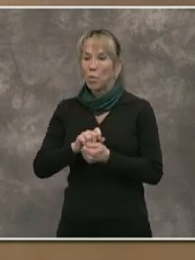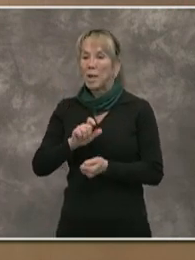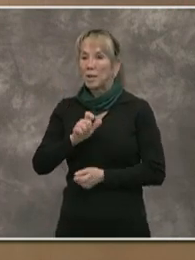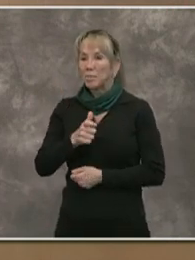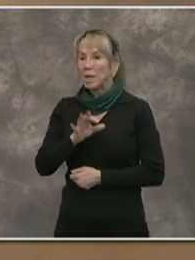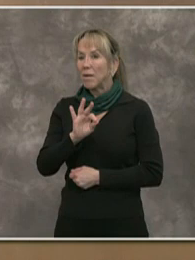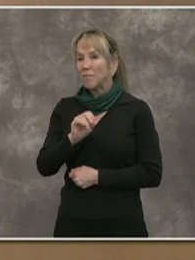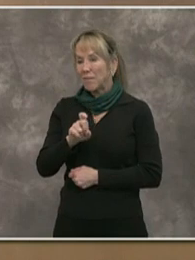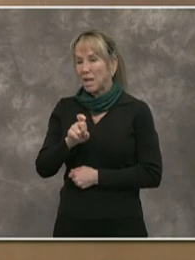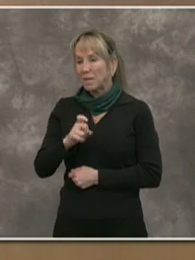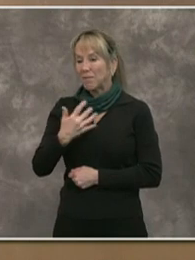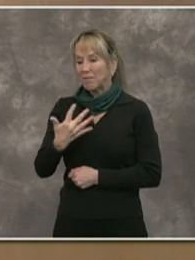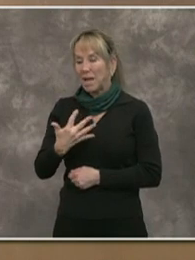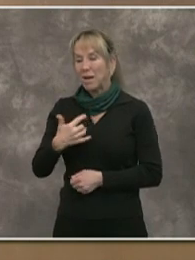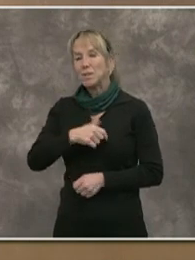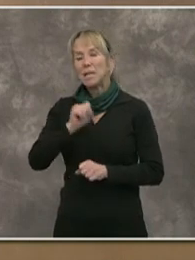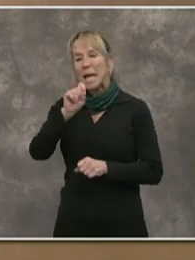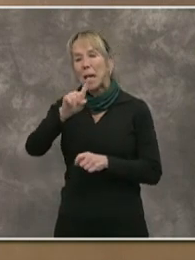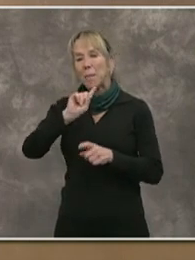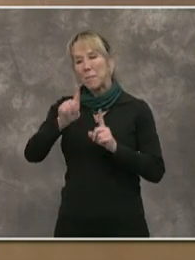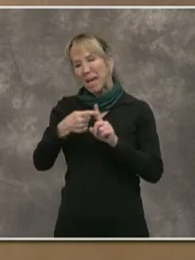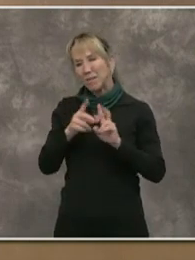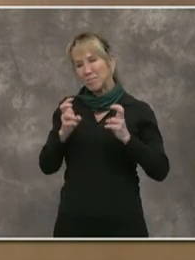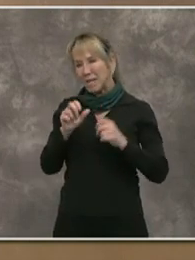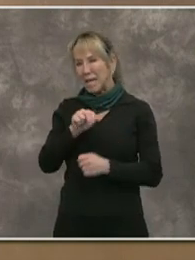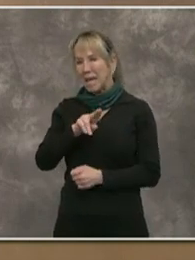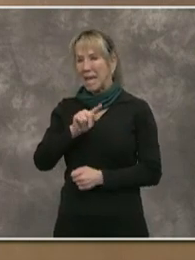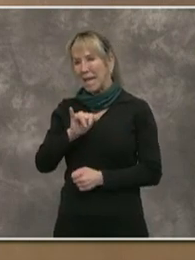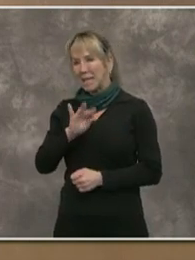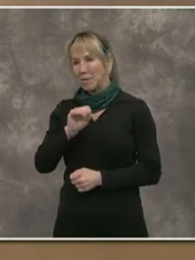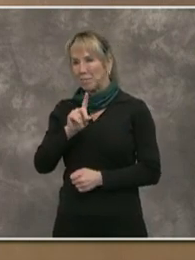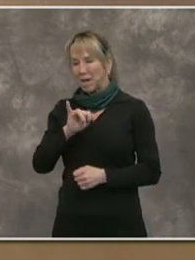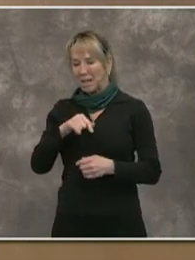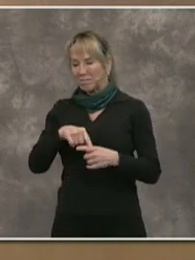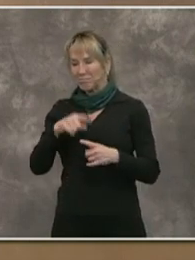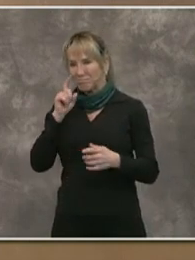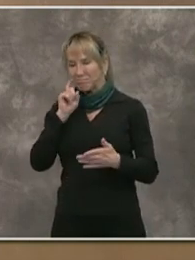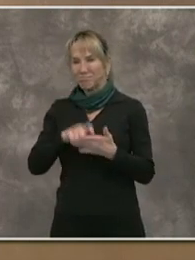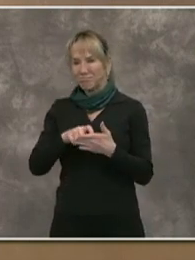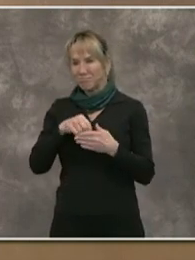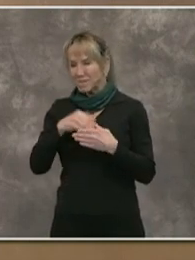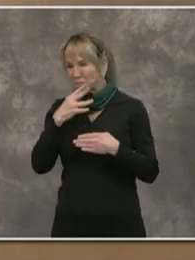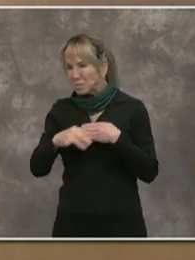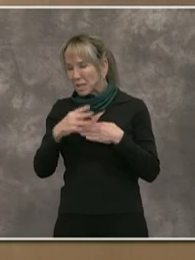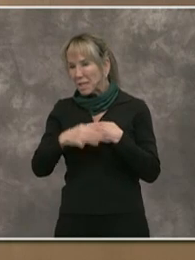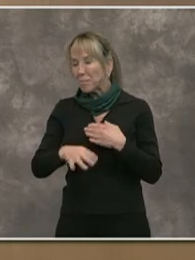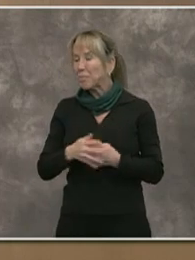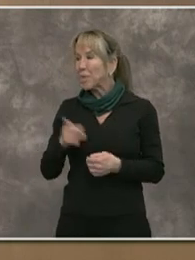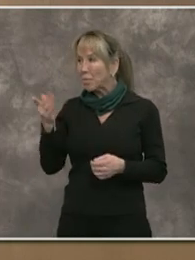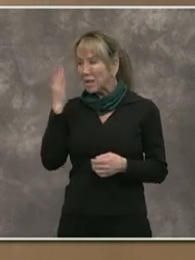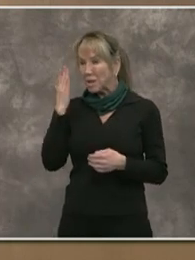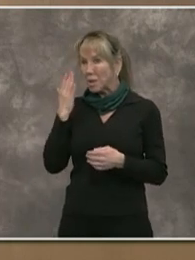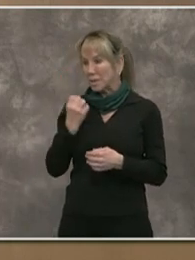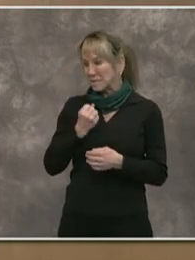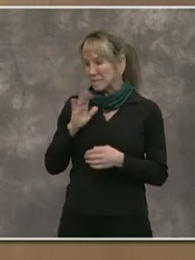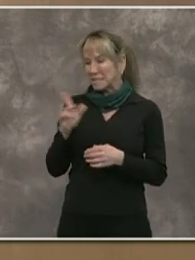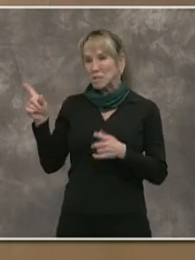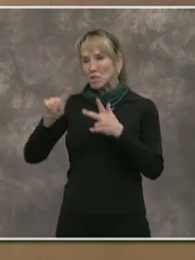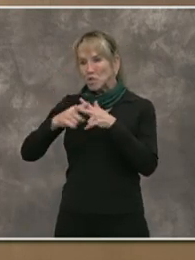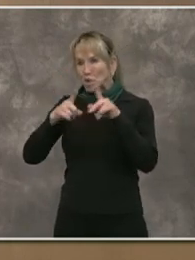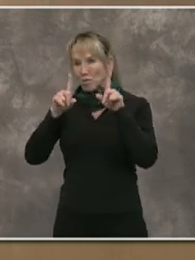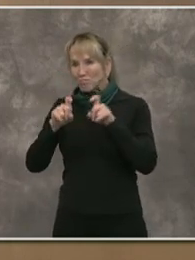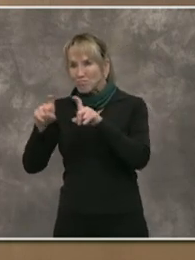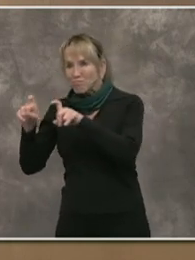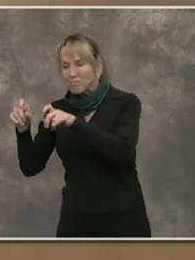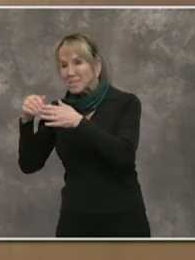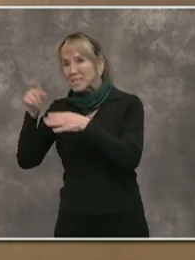to do with antibody testing. Over the weekend, a coronavirus antibody pilot test began in LA. Is that something that we can